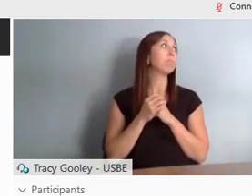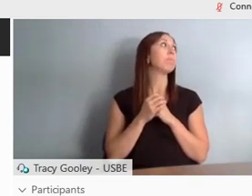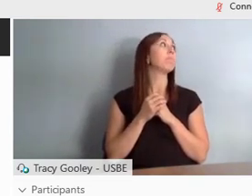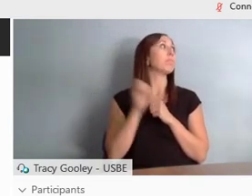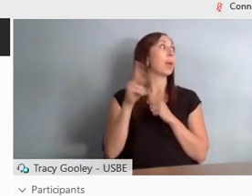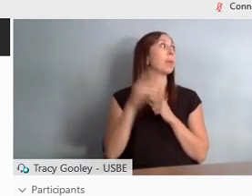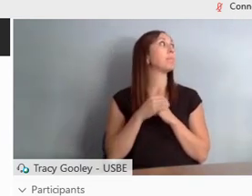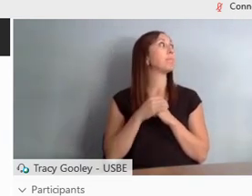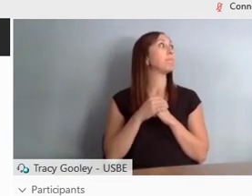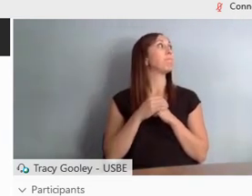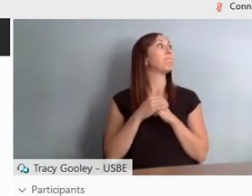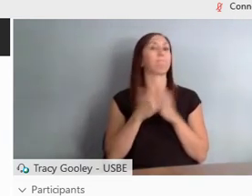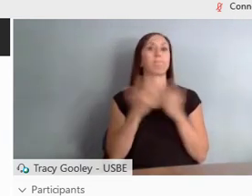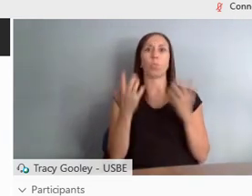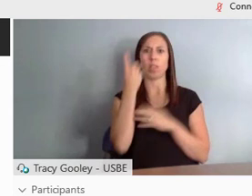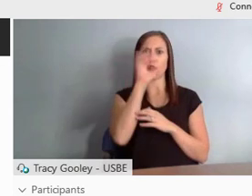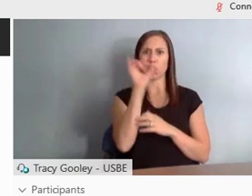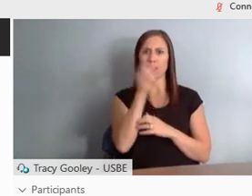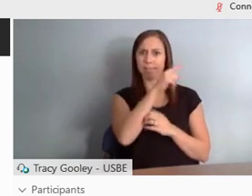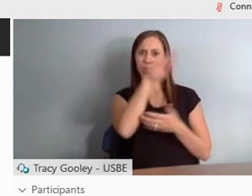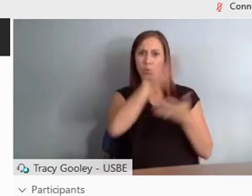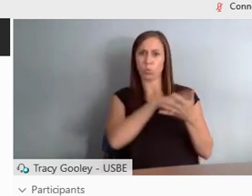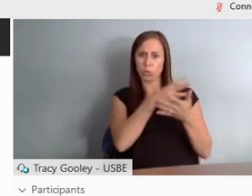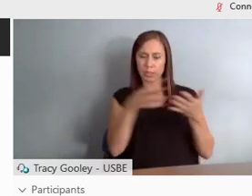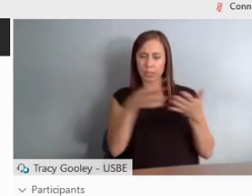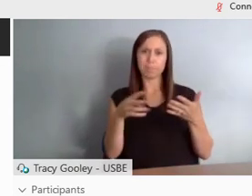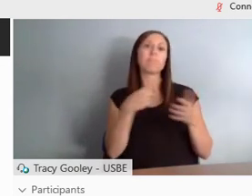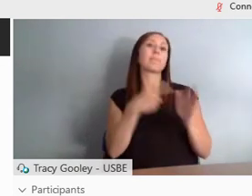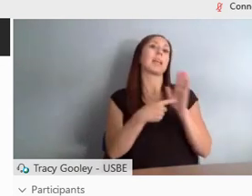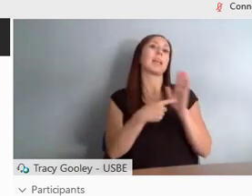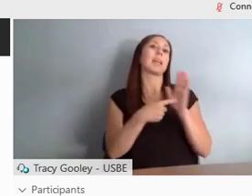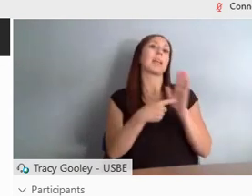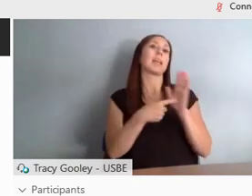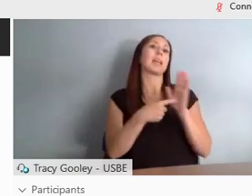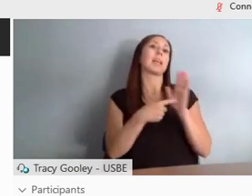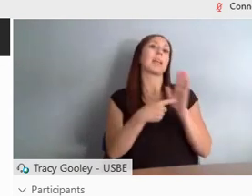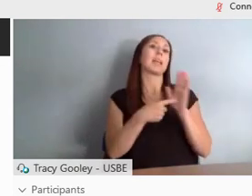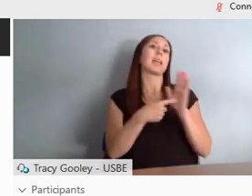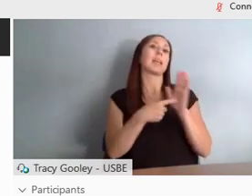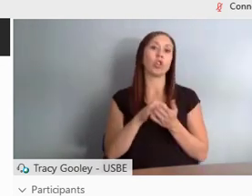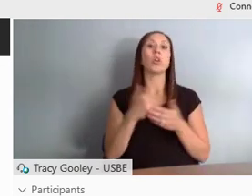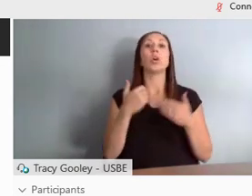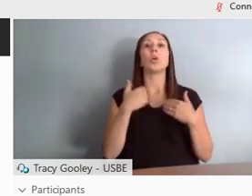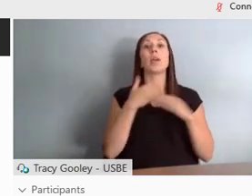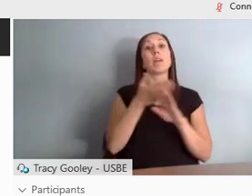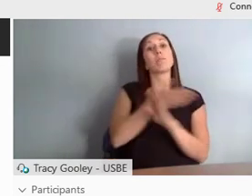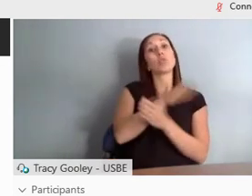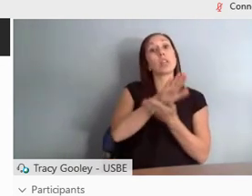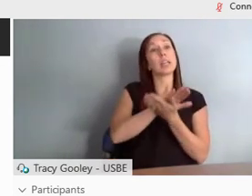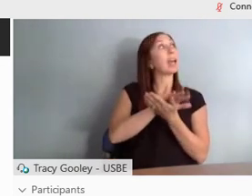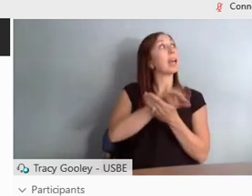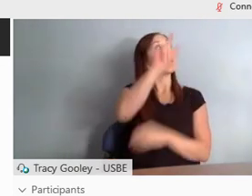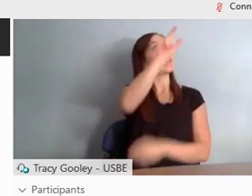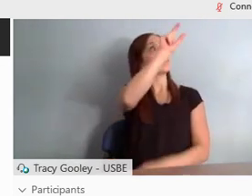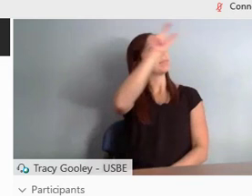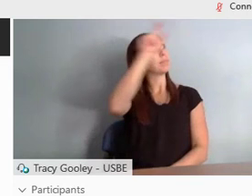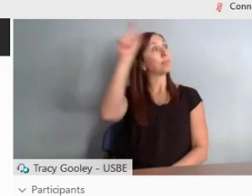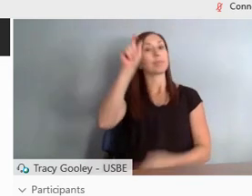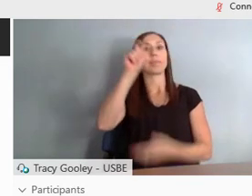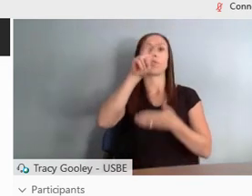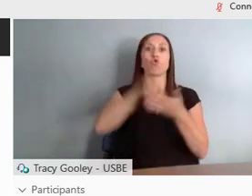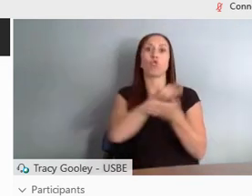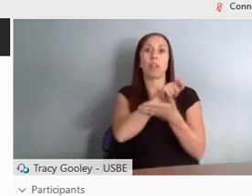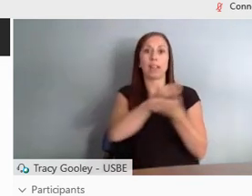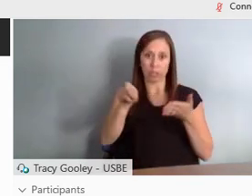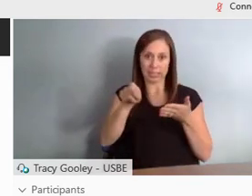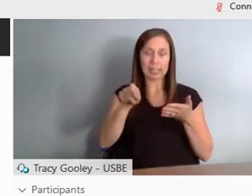Okay, so here's what our rubrics look like. So this is an example of our page of our rubric. So if you look at it, right, we've got the pre-K up here under literacy, and then